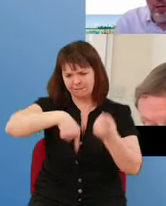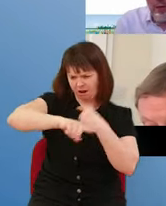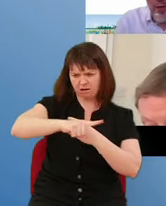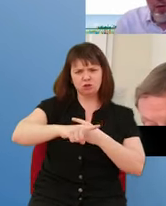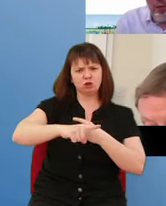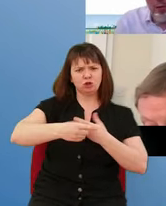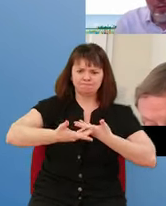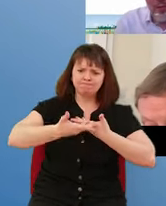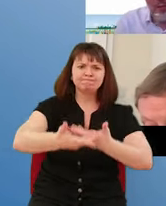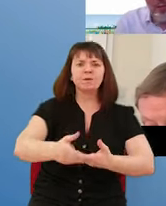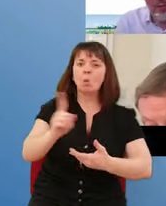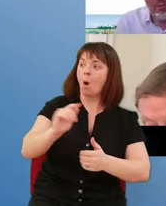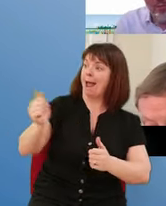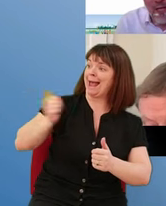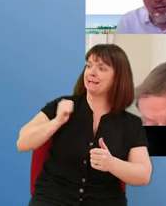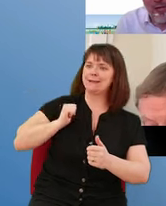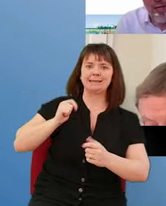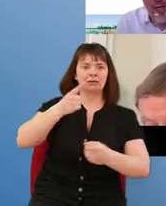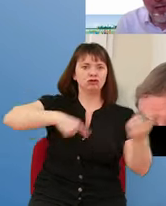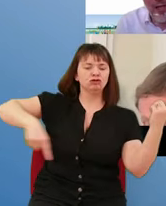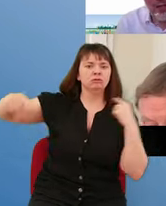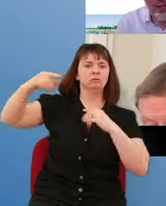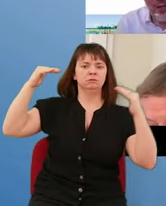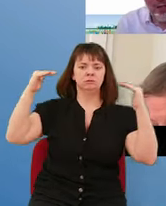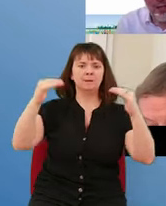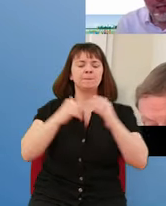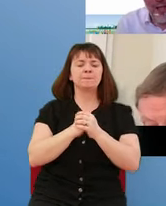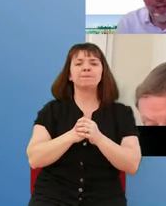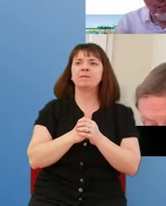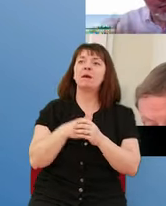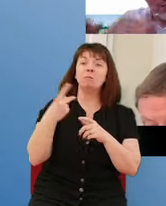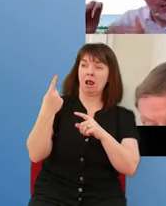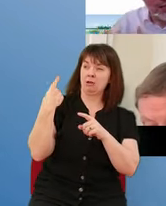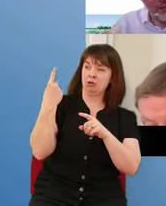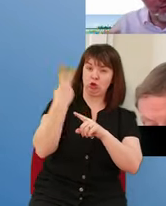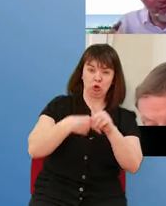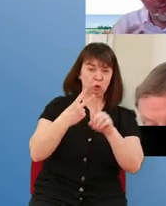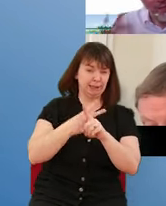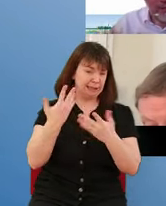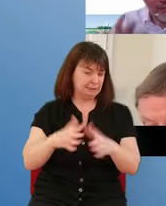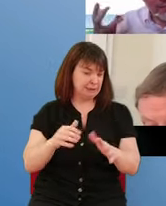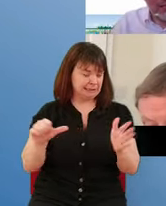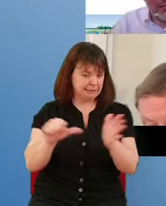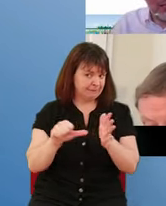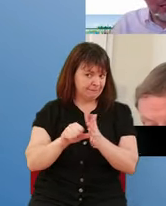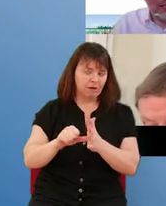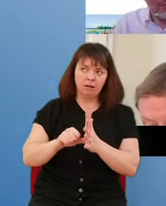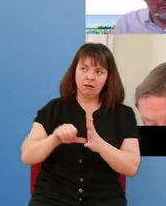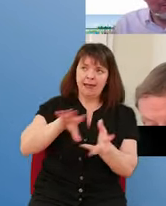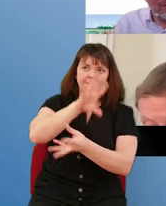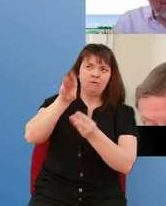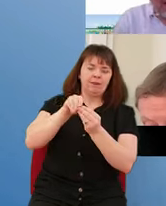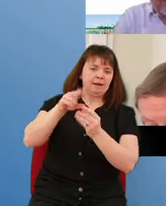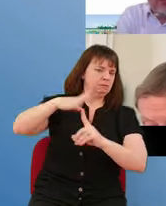that's been going on, but it always seems to be a challenge at the end of the year to try to get up to the target, which feels